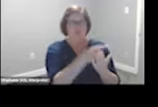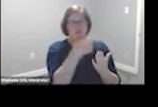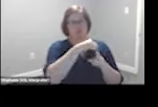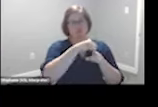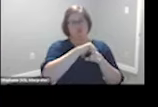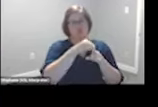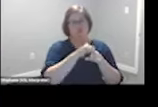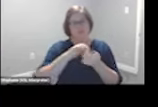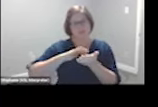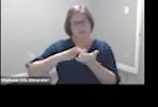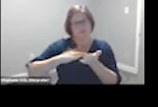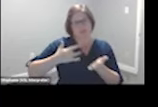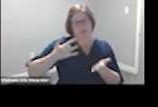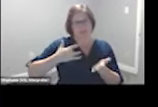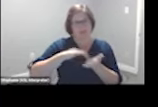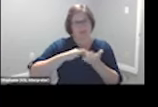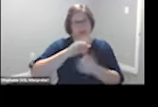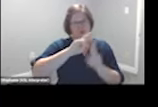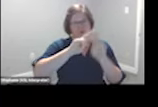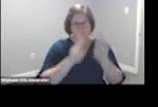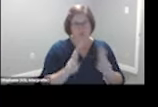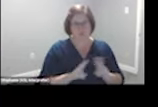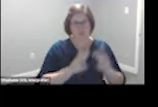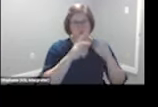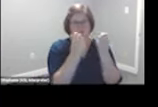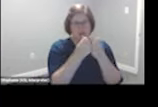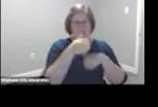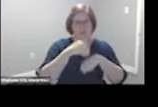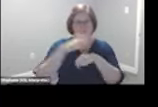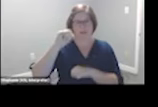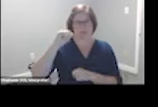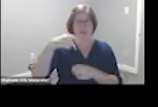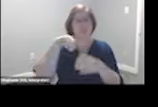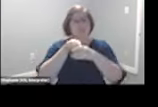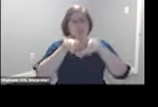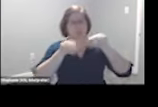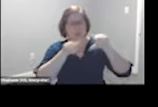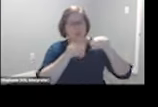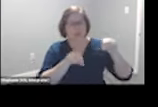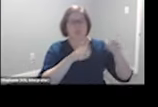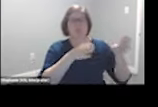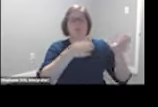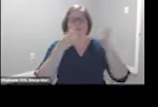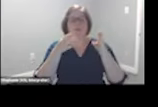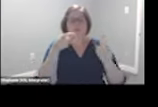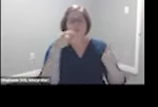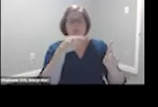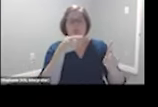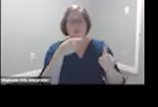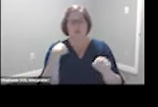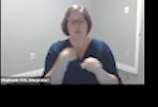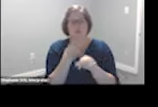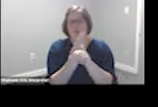Communicating Astronomy to the Public conference in Japan back in 2018. Here we're basically using our models as a